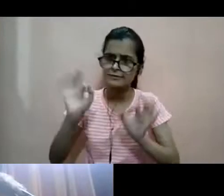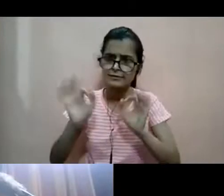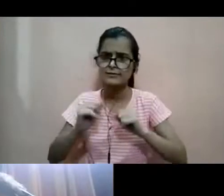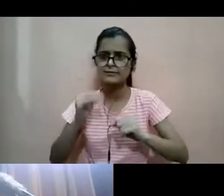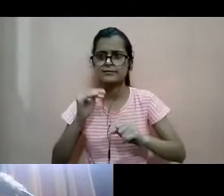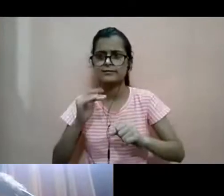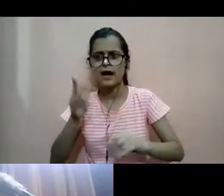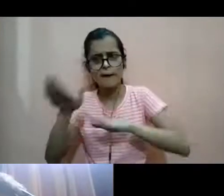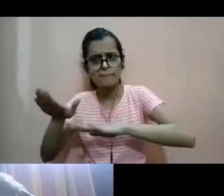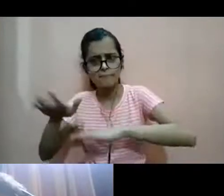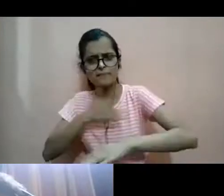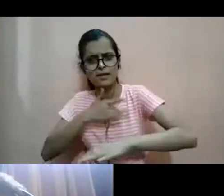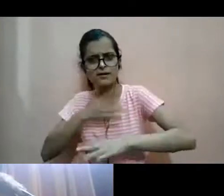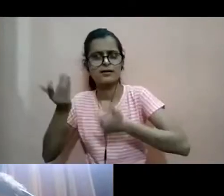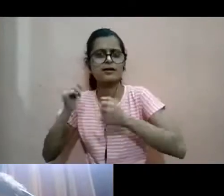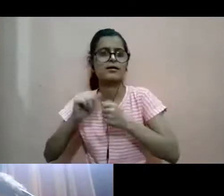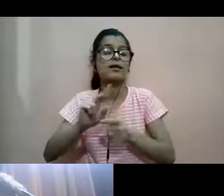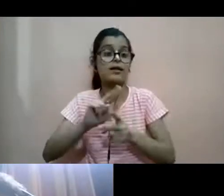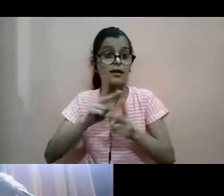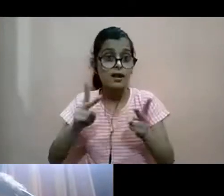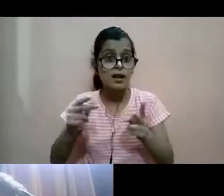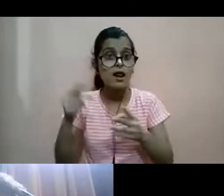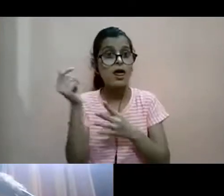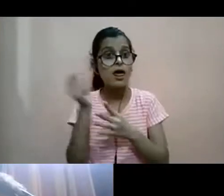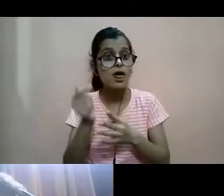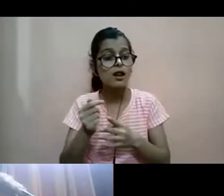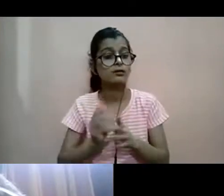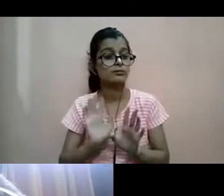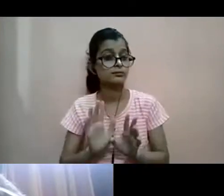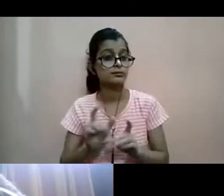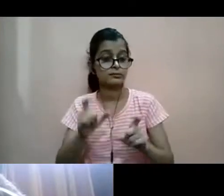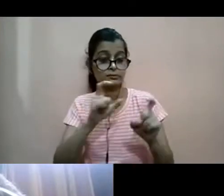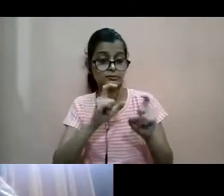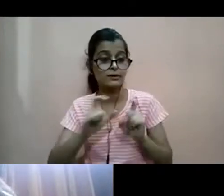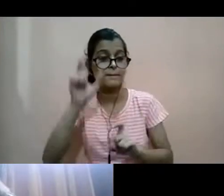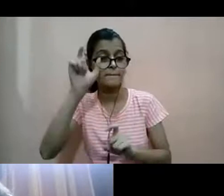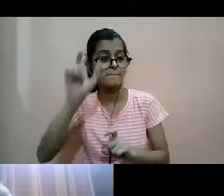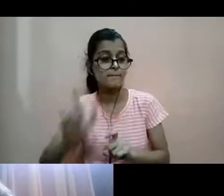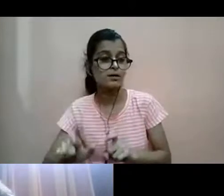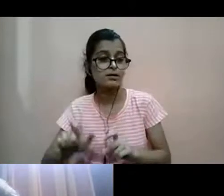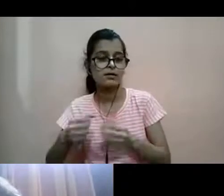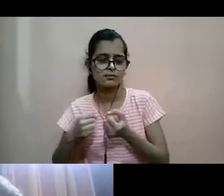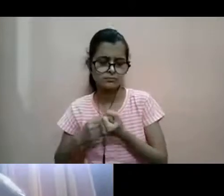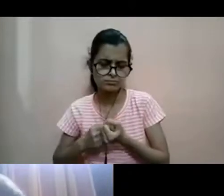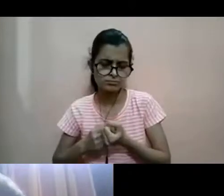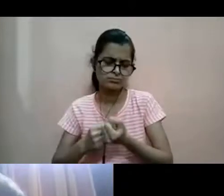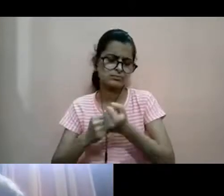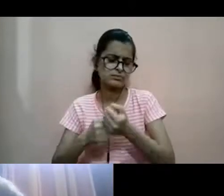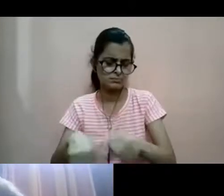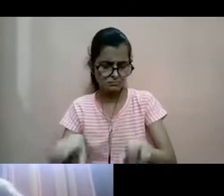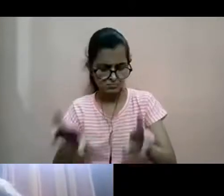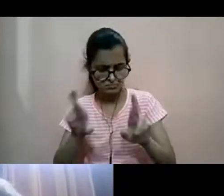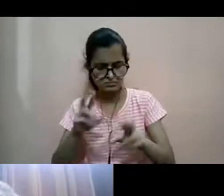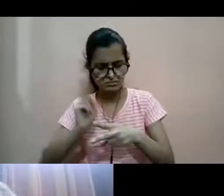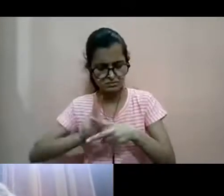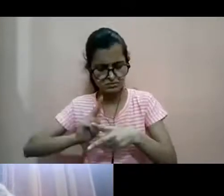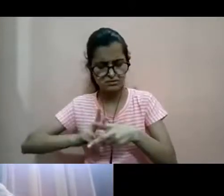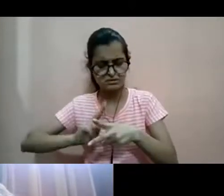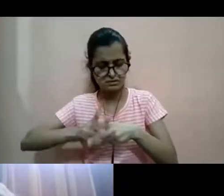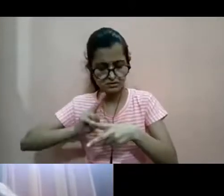it. So the caregiver still holds on to